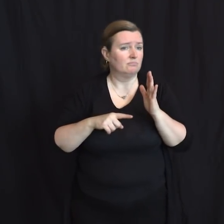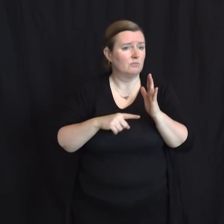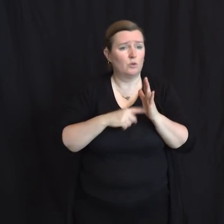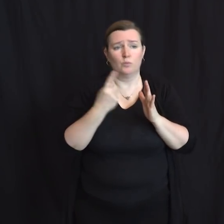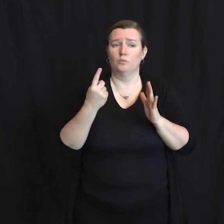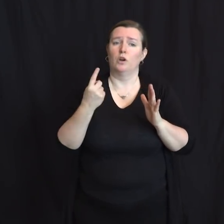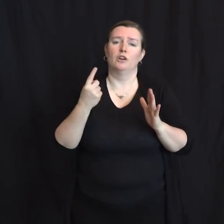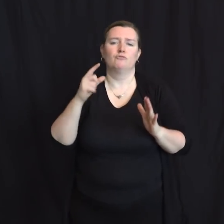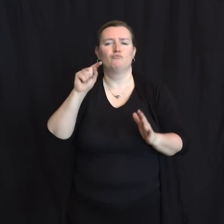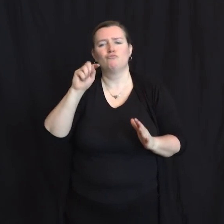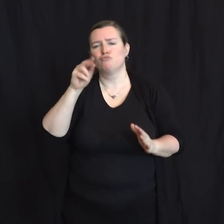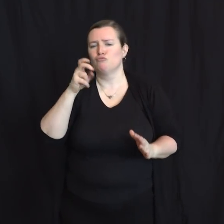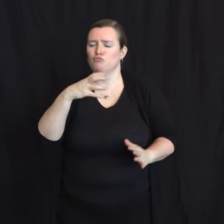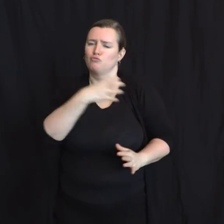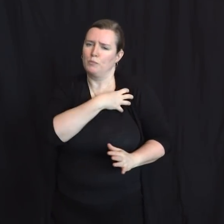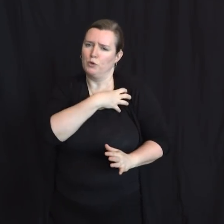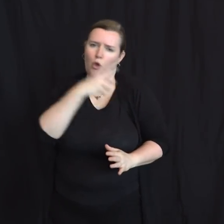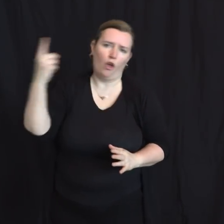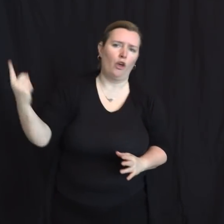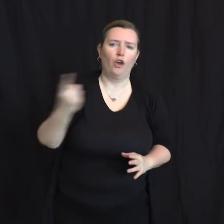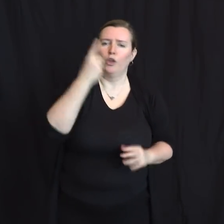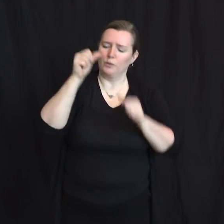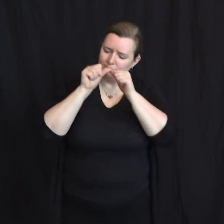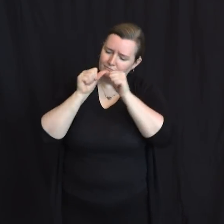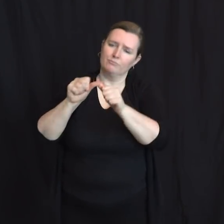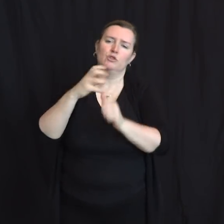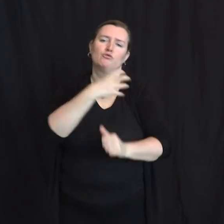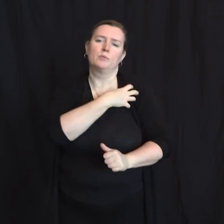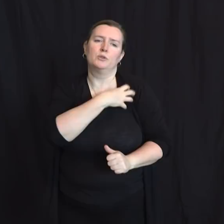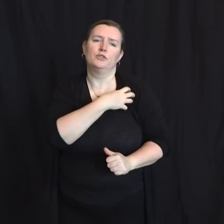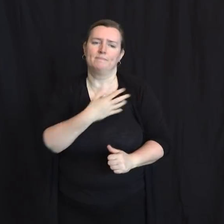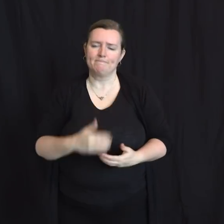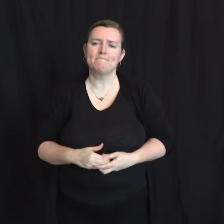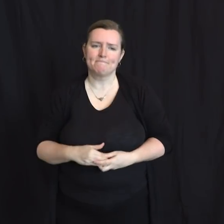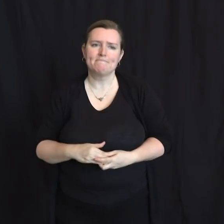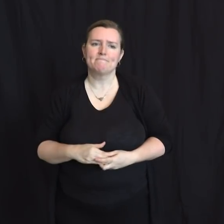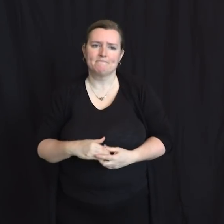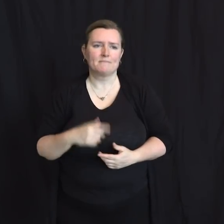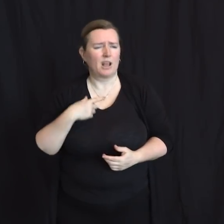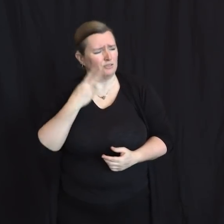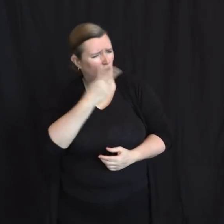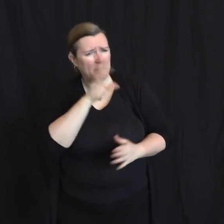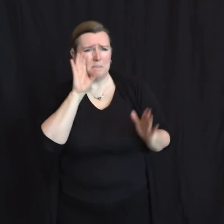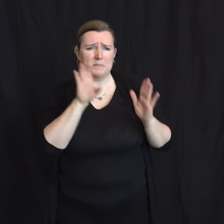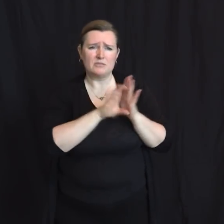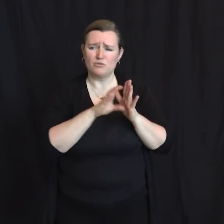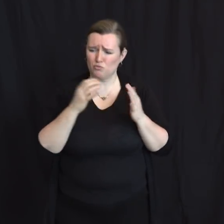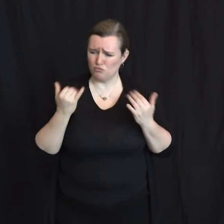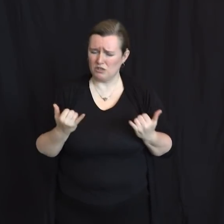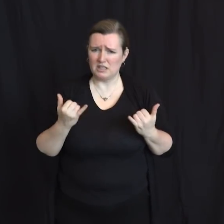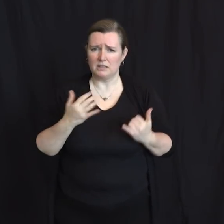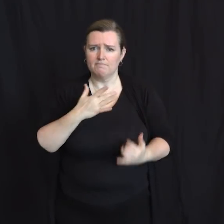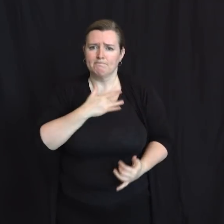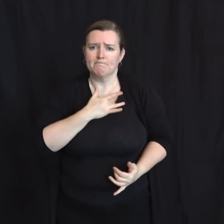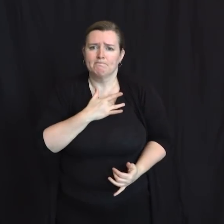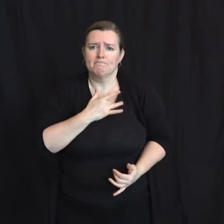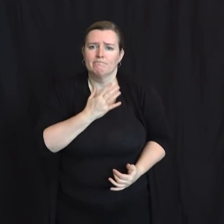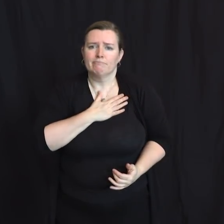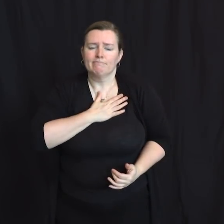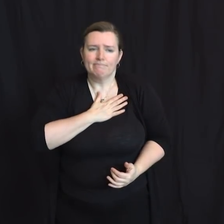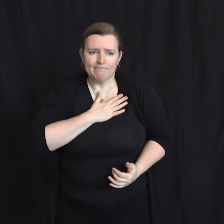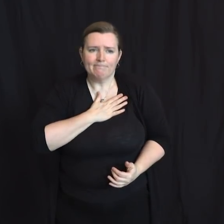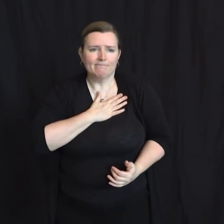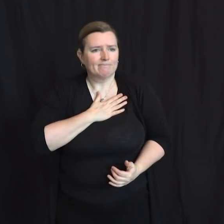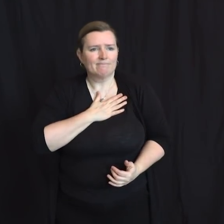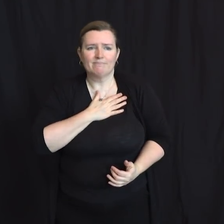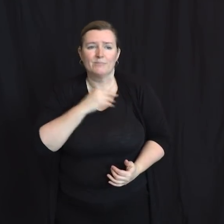his service to the state, Governor. The least we could do. I looked at his photograph earlier today, and we lost Brian Dennehy, a great